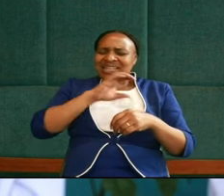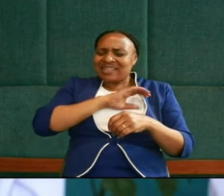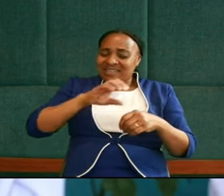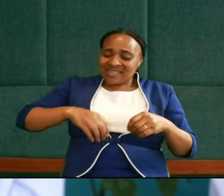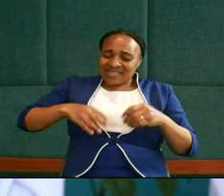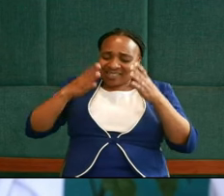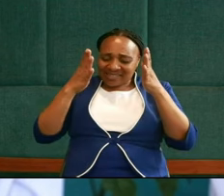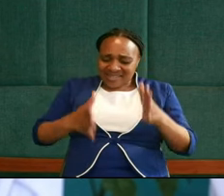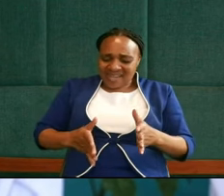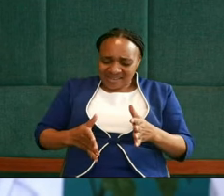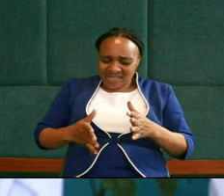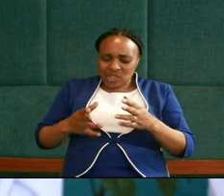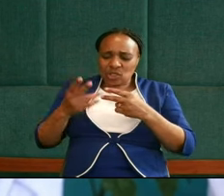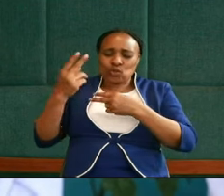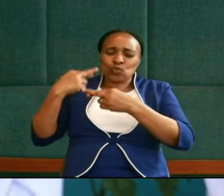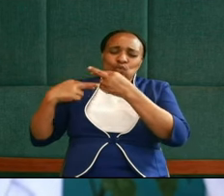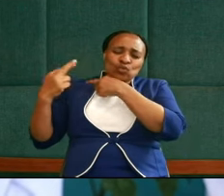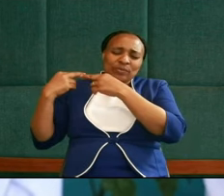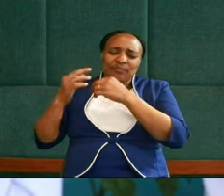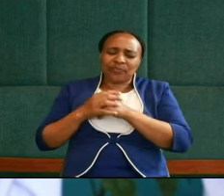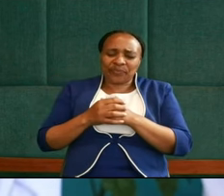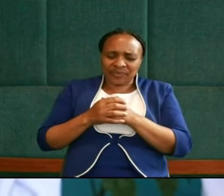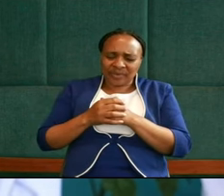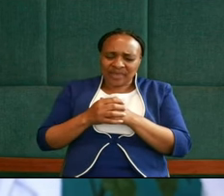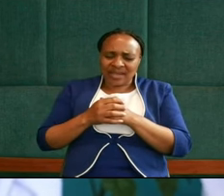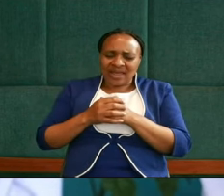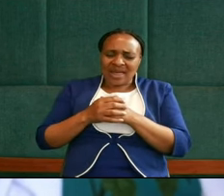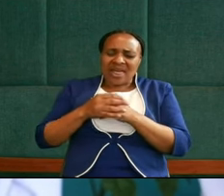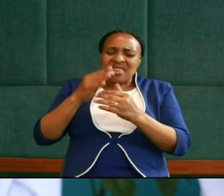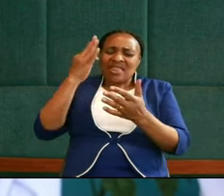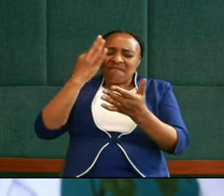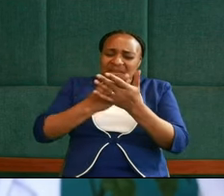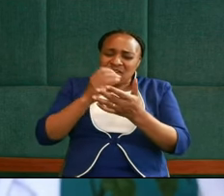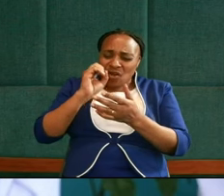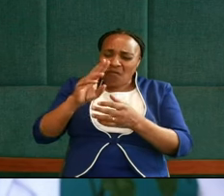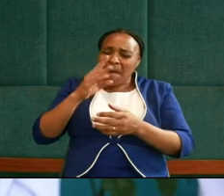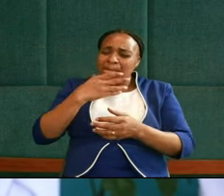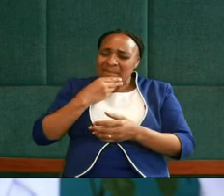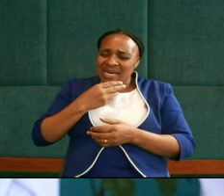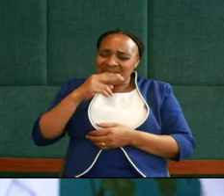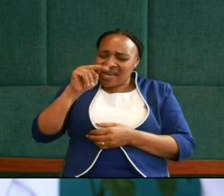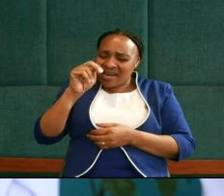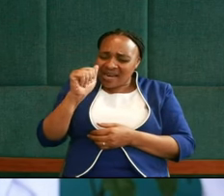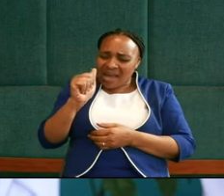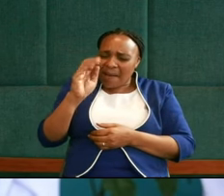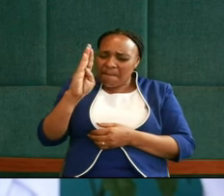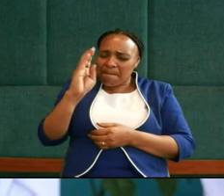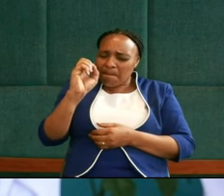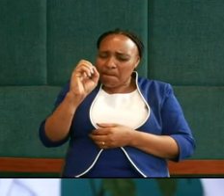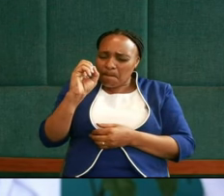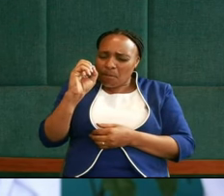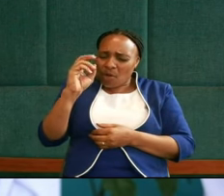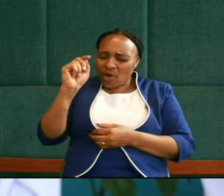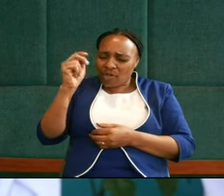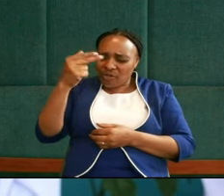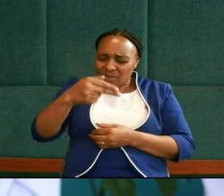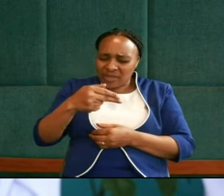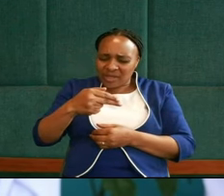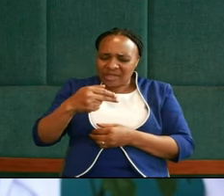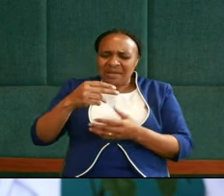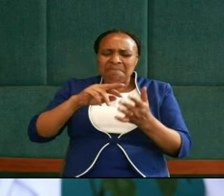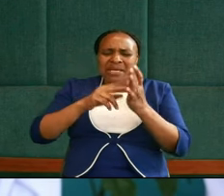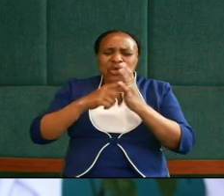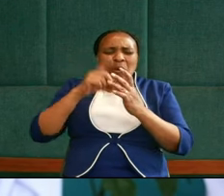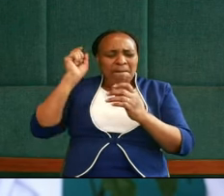Amen. The faith of Naboth. Mm. We plead that you make it to be our